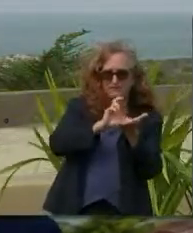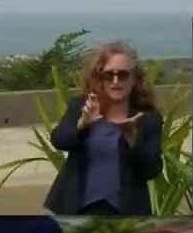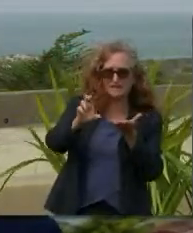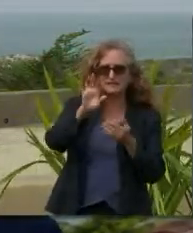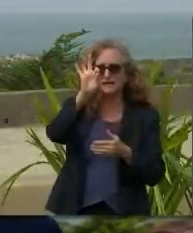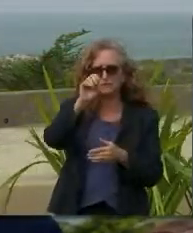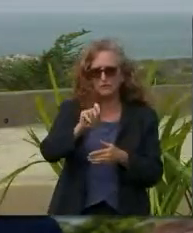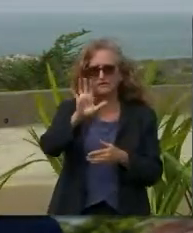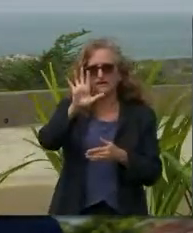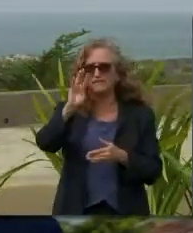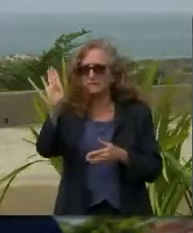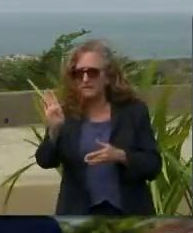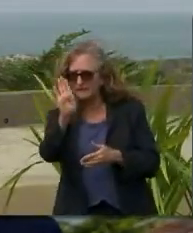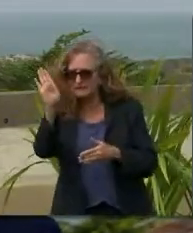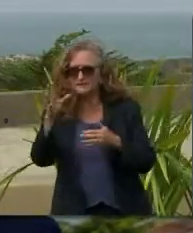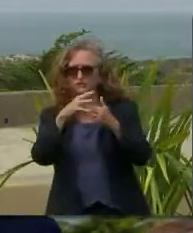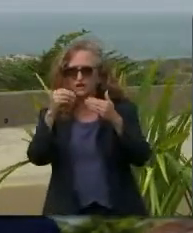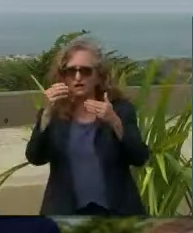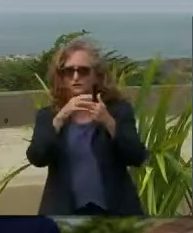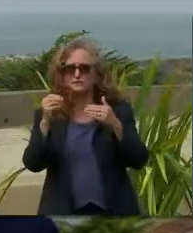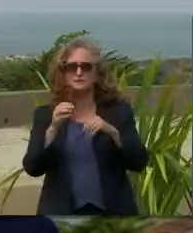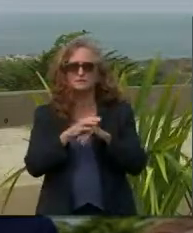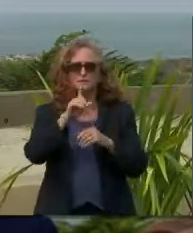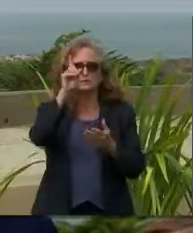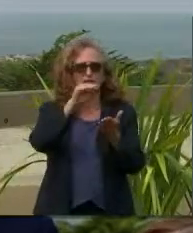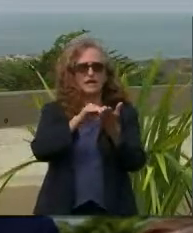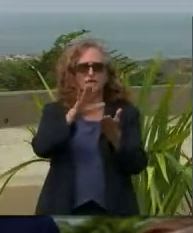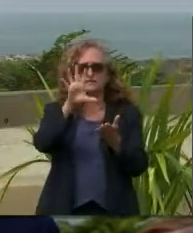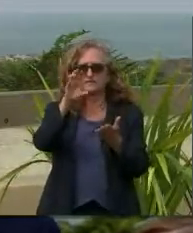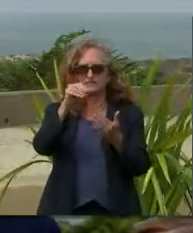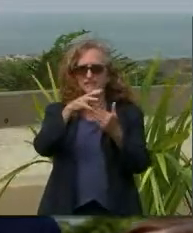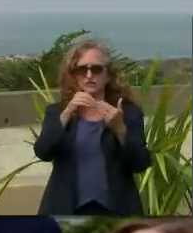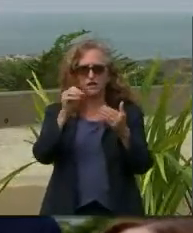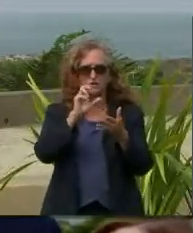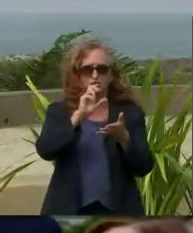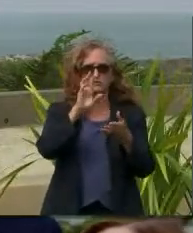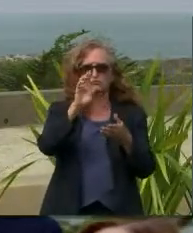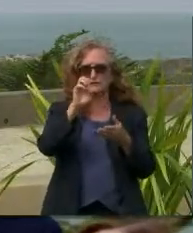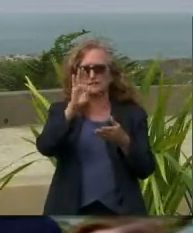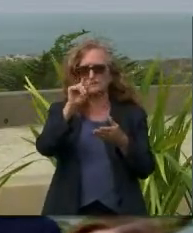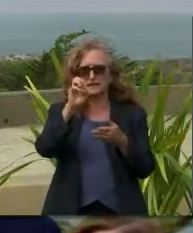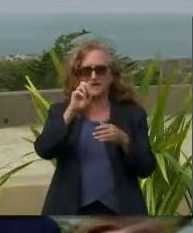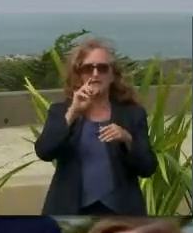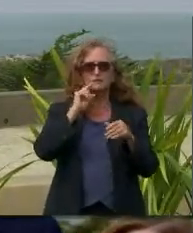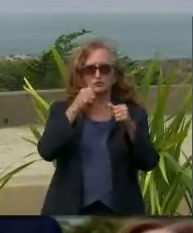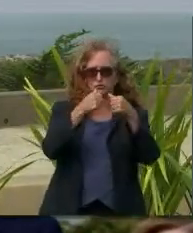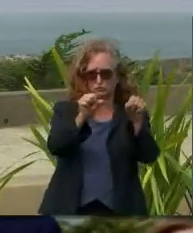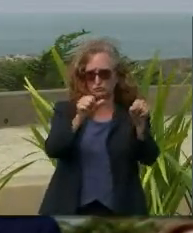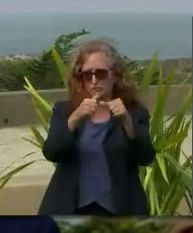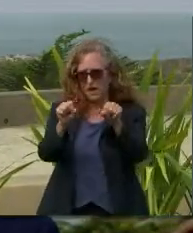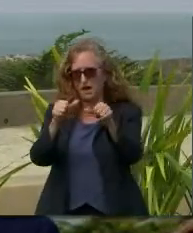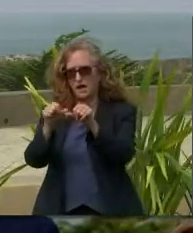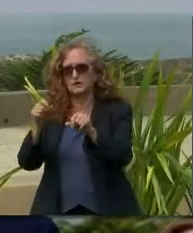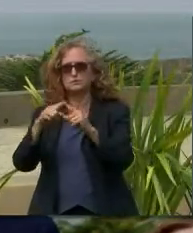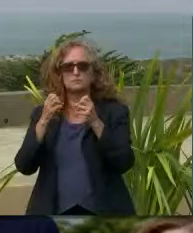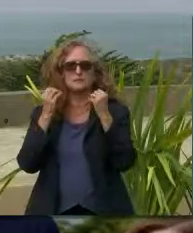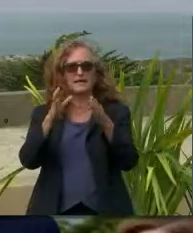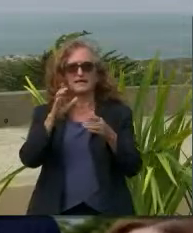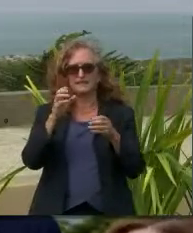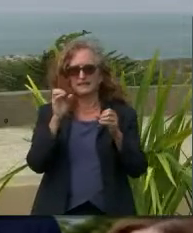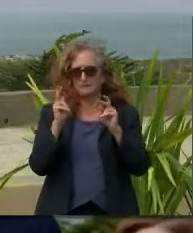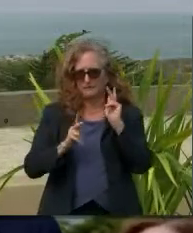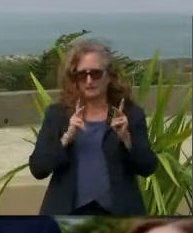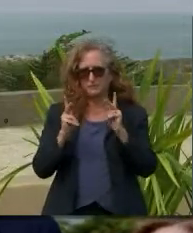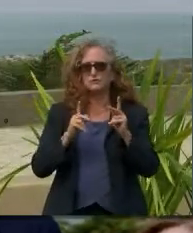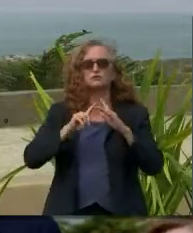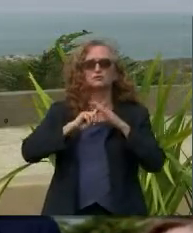billion. Upwards of $1,050 rebates will be distributed direct deposit in millions of accounts,